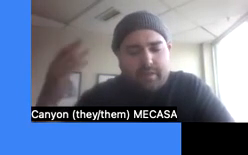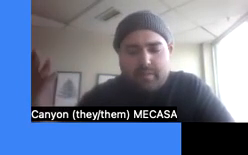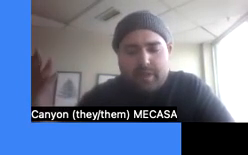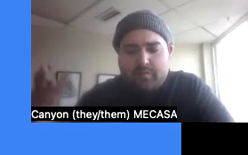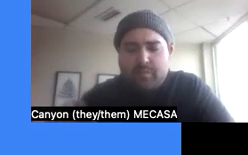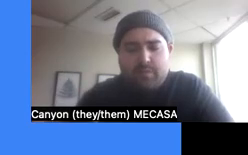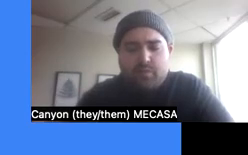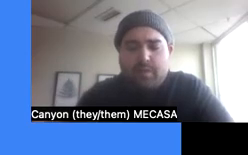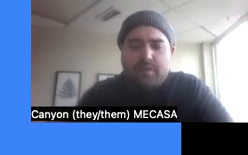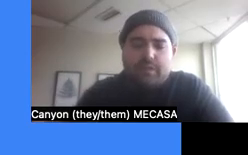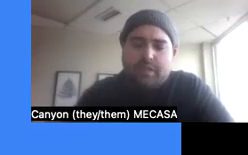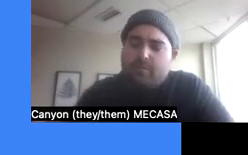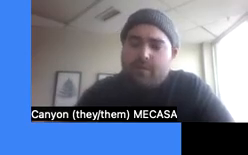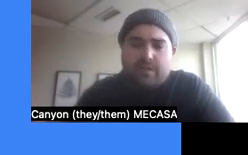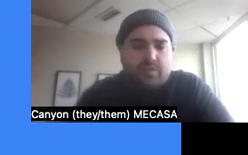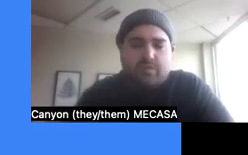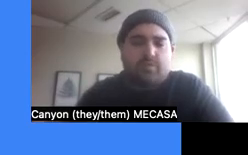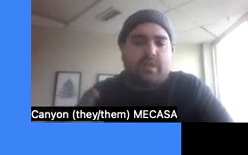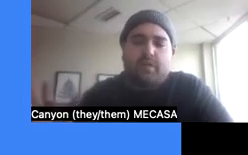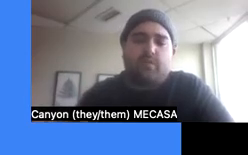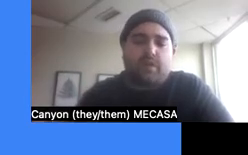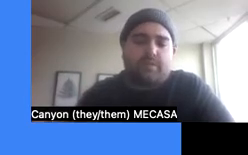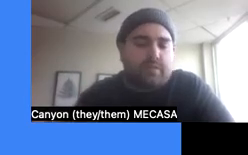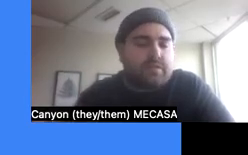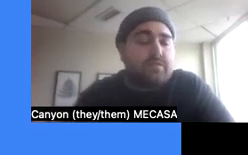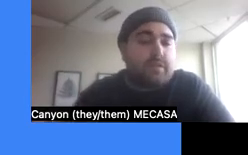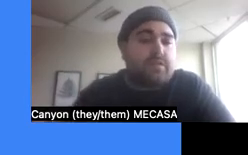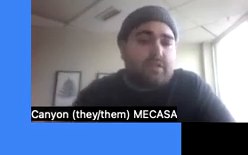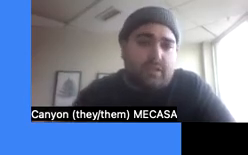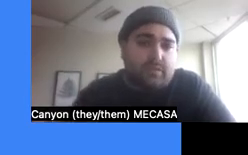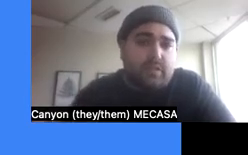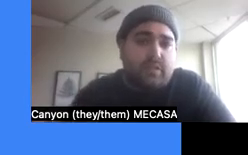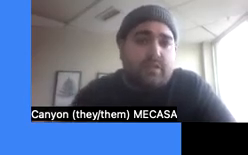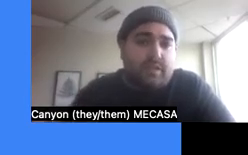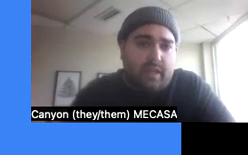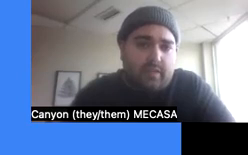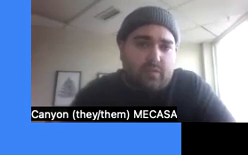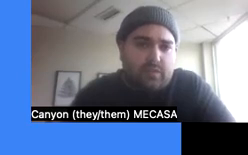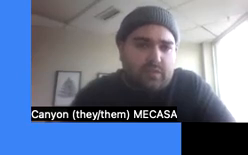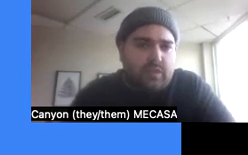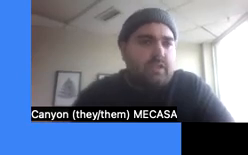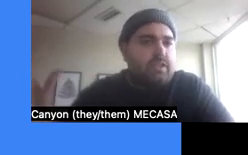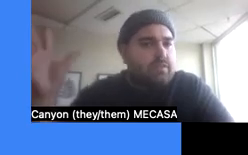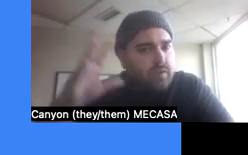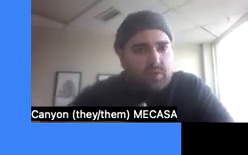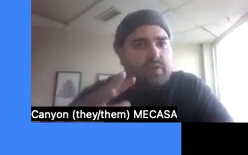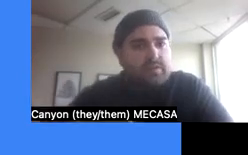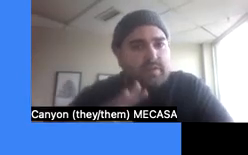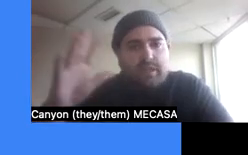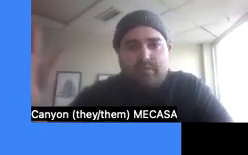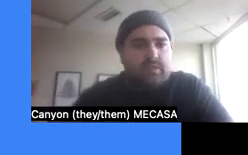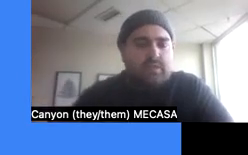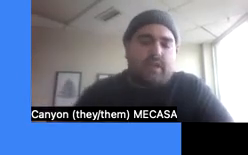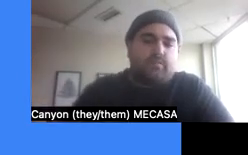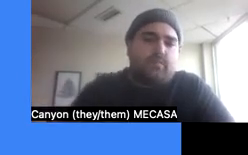But I think about people who might be on like family insurance who may not want the rest of their family to know that they had an abortion. Is there any workarounds